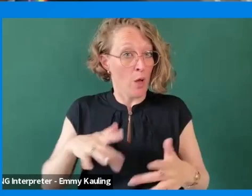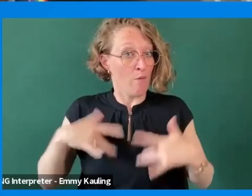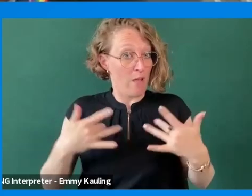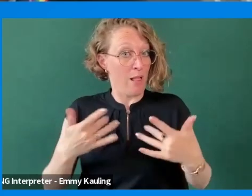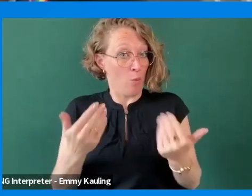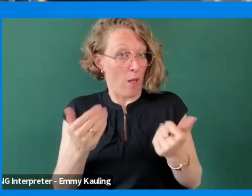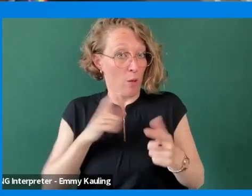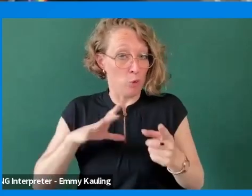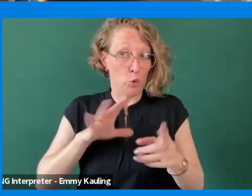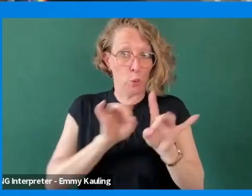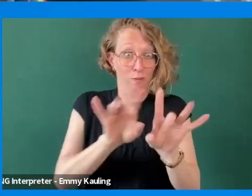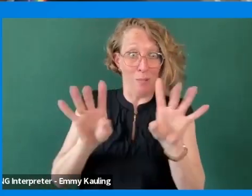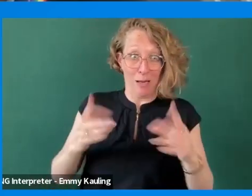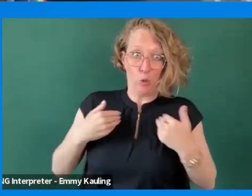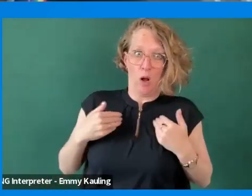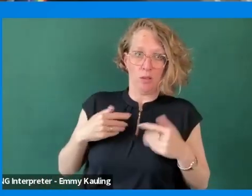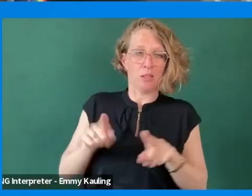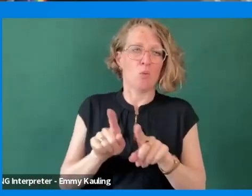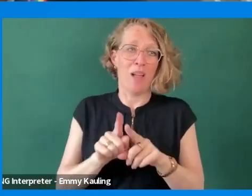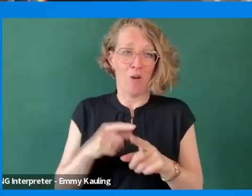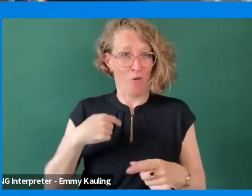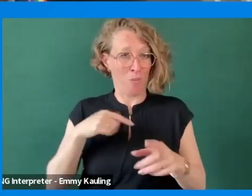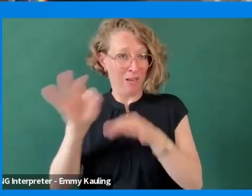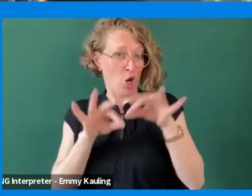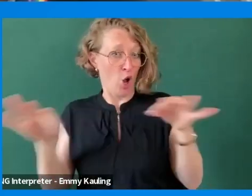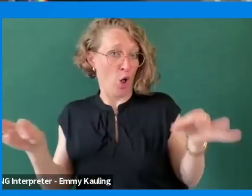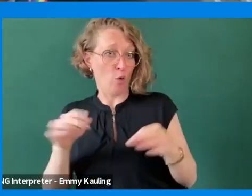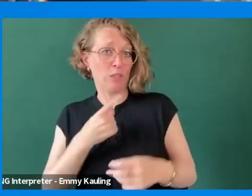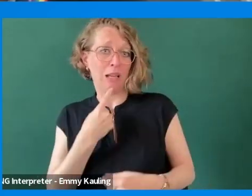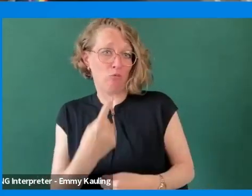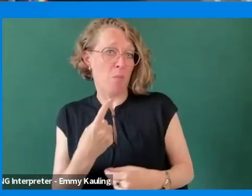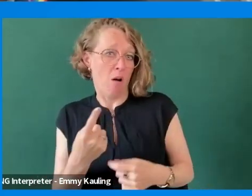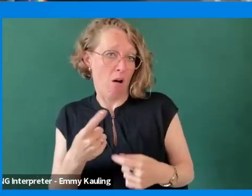dialogue. And I think the closing remark I would like to make is that